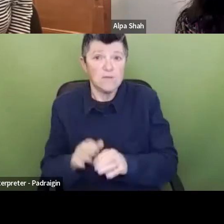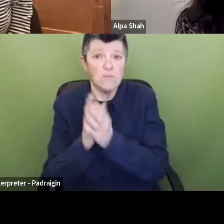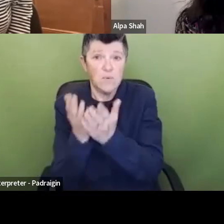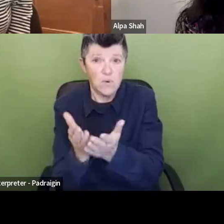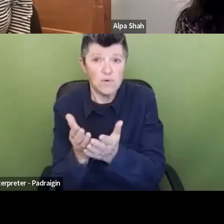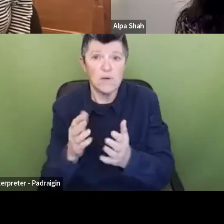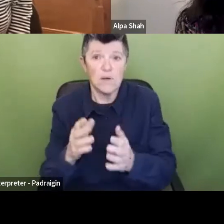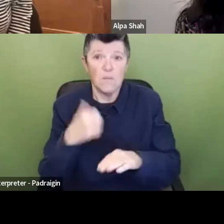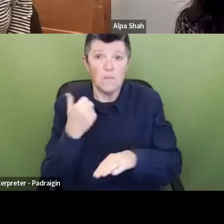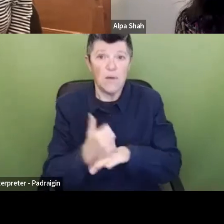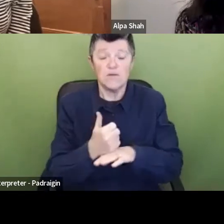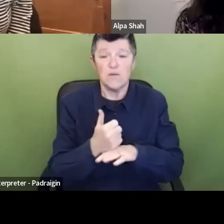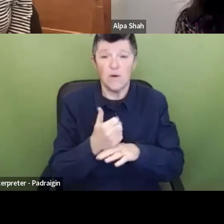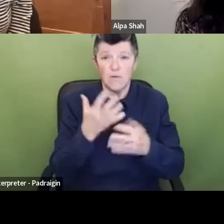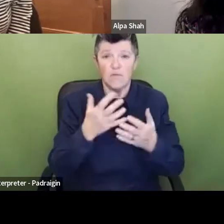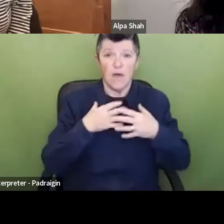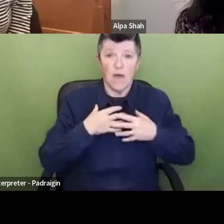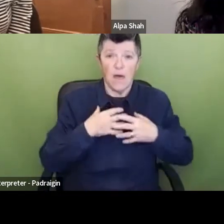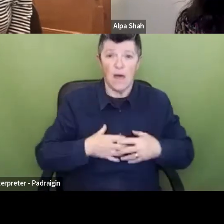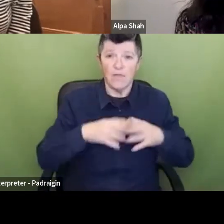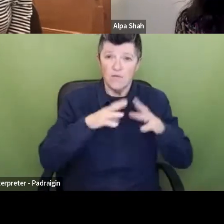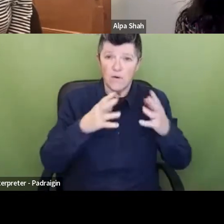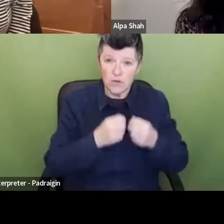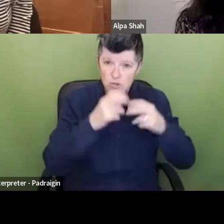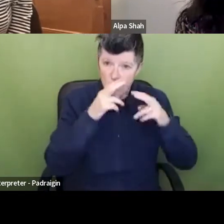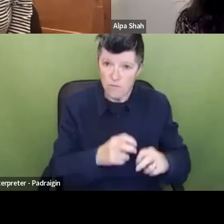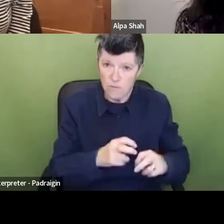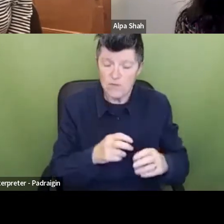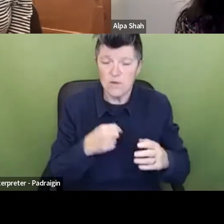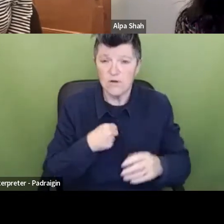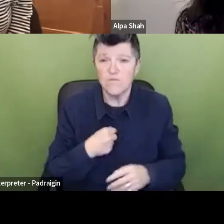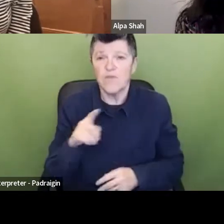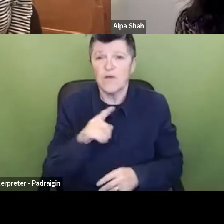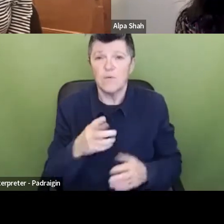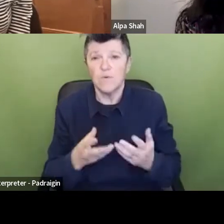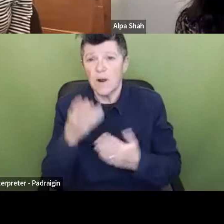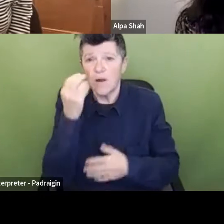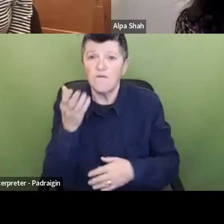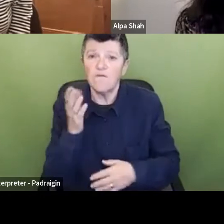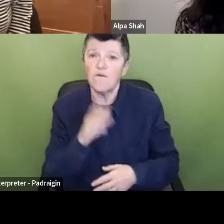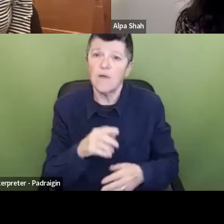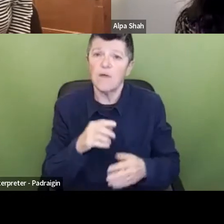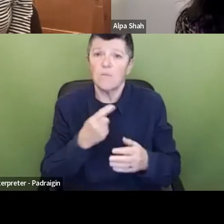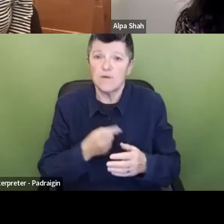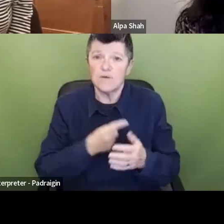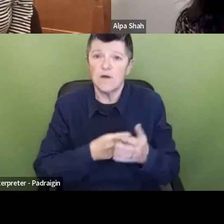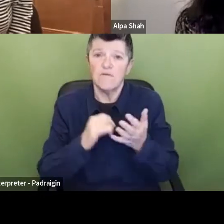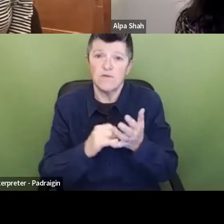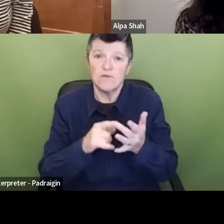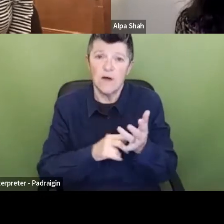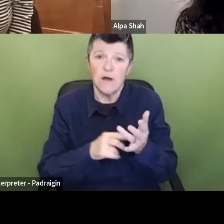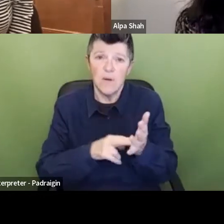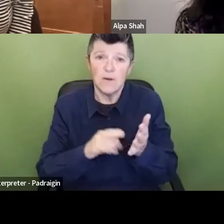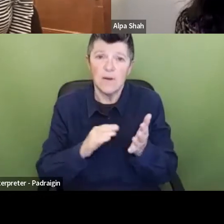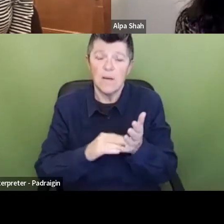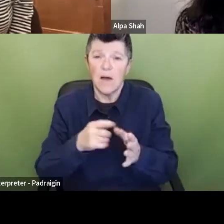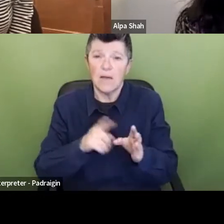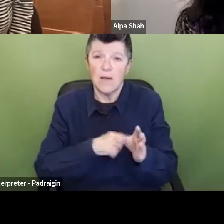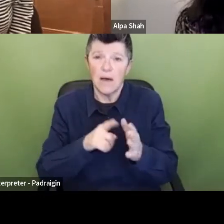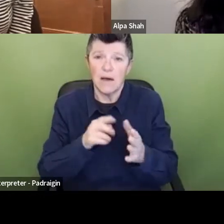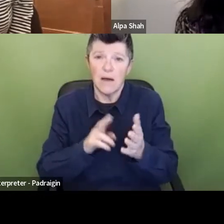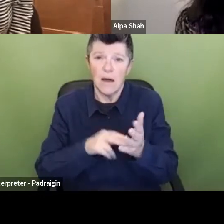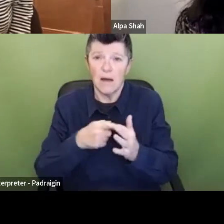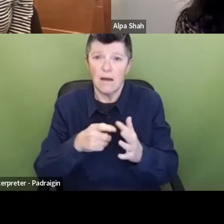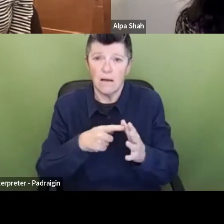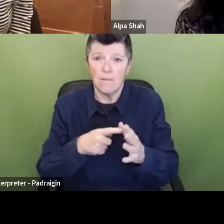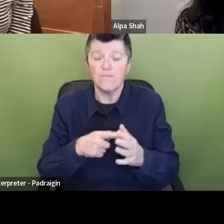been doing. So what do we learn from the type of research that I do and that Simon and Mayanka do? I want to give you two examples of that.